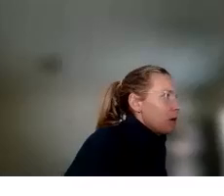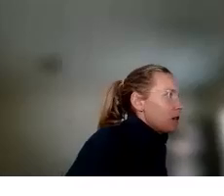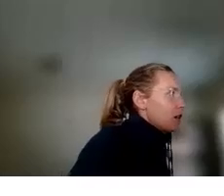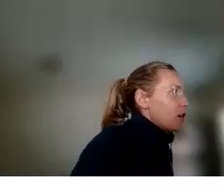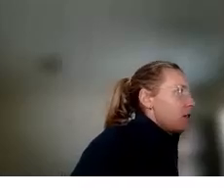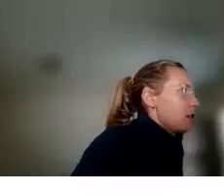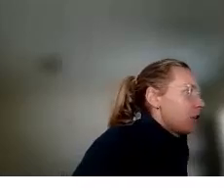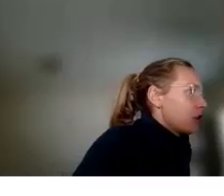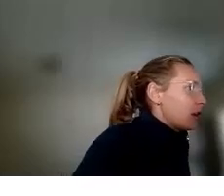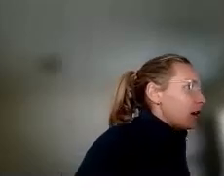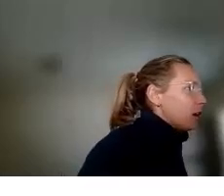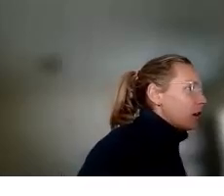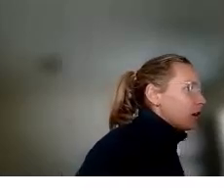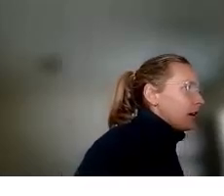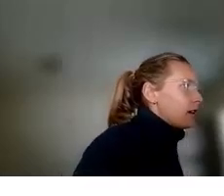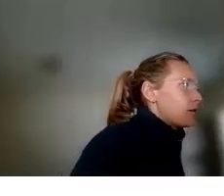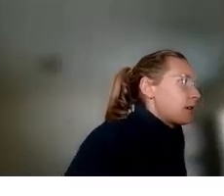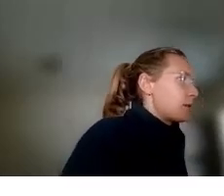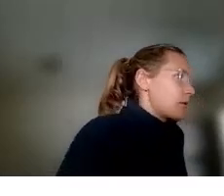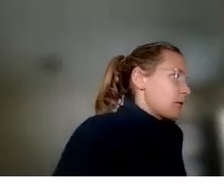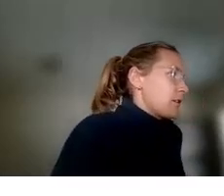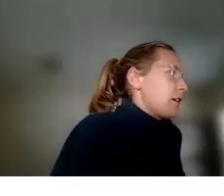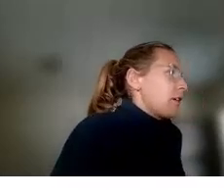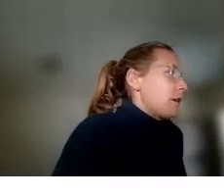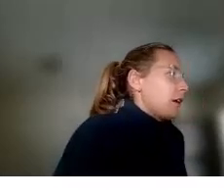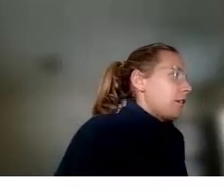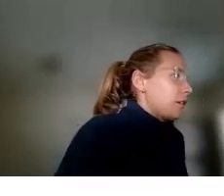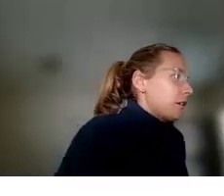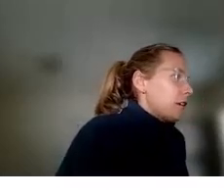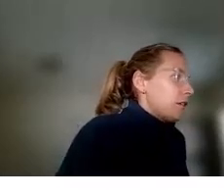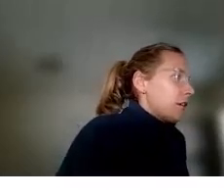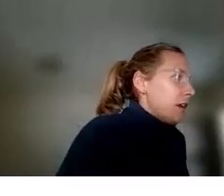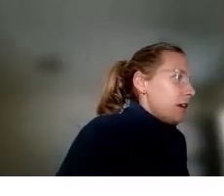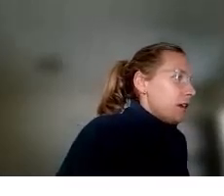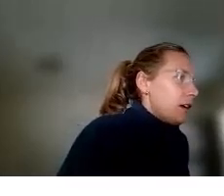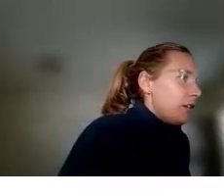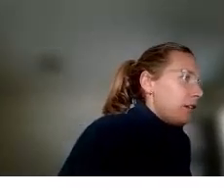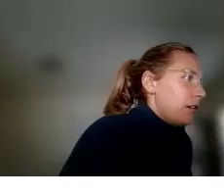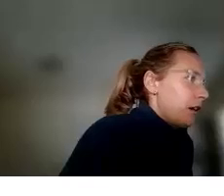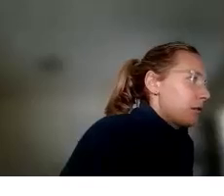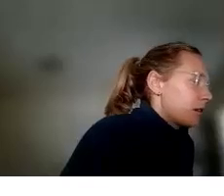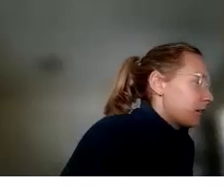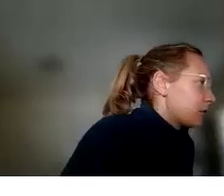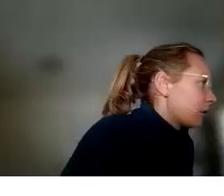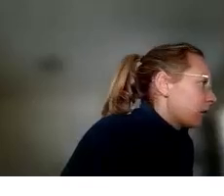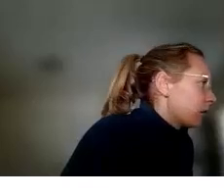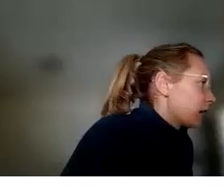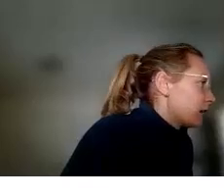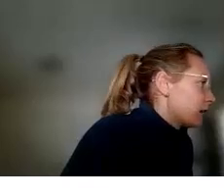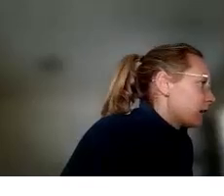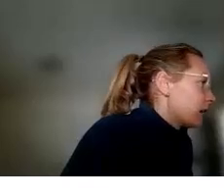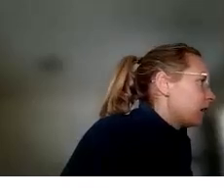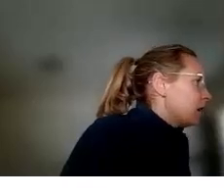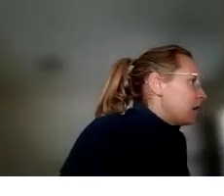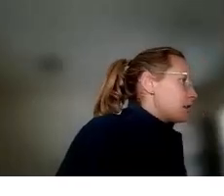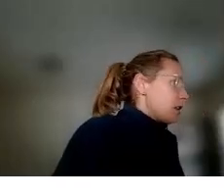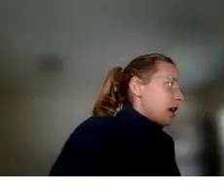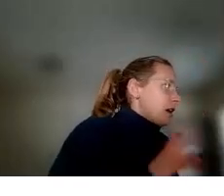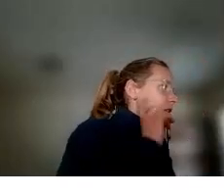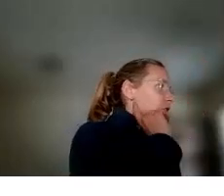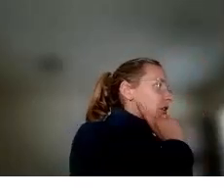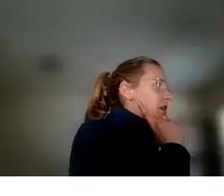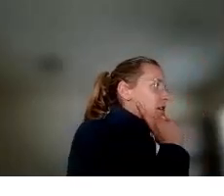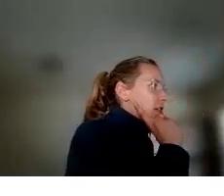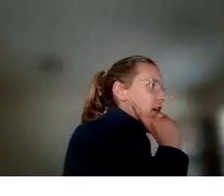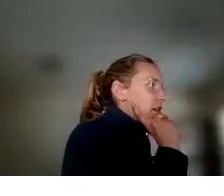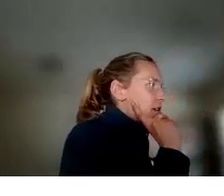Okay, the HMA documentation guide currently has respiratory going under a different ADL than that was on the targeting criteria